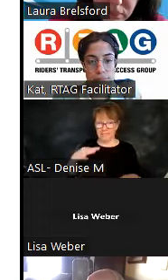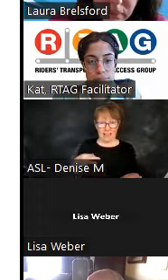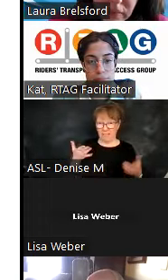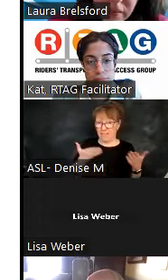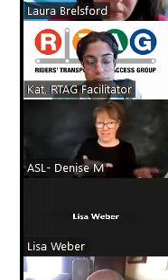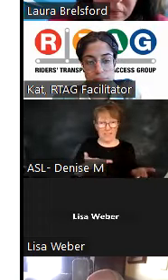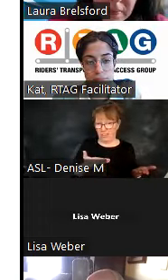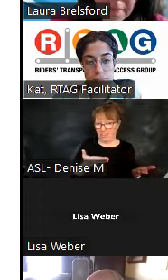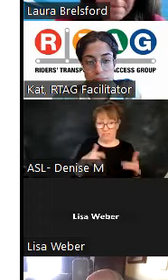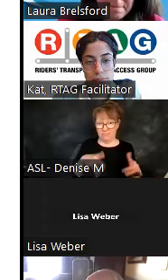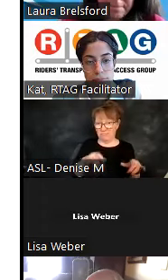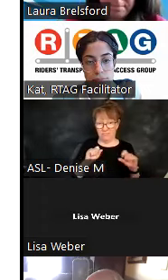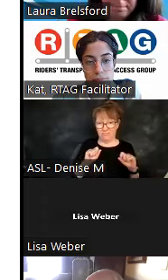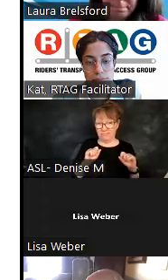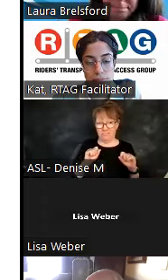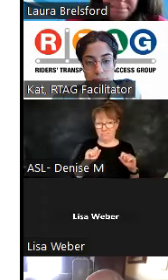And